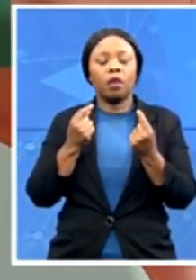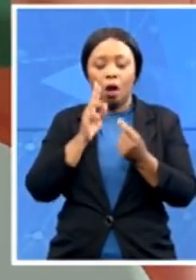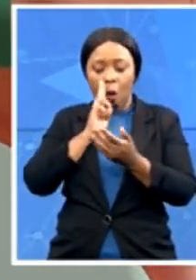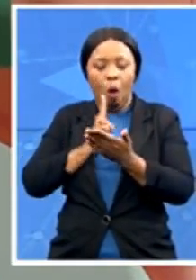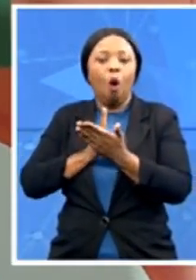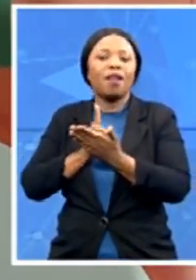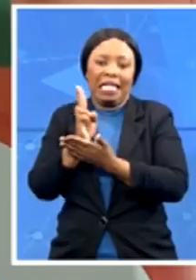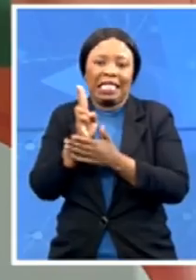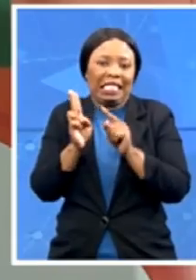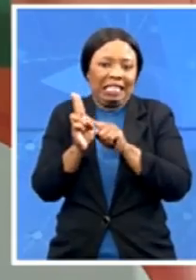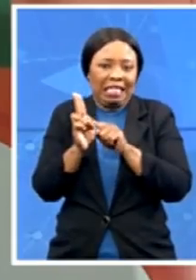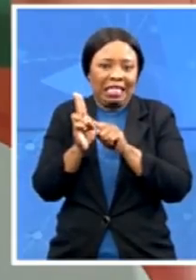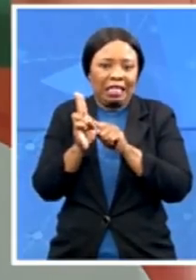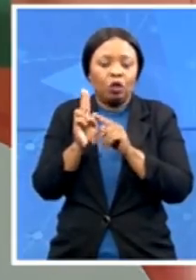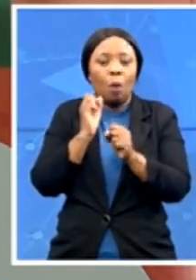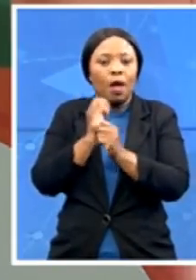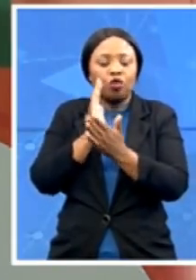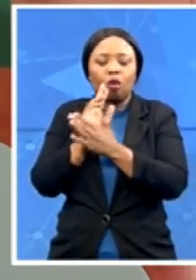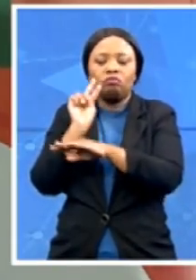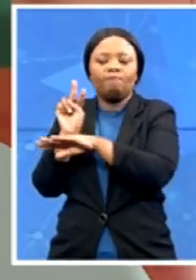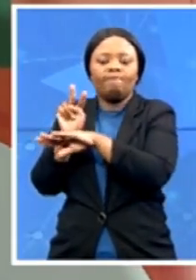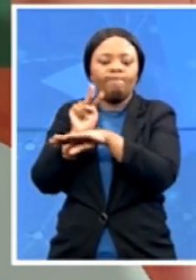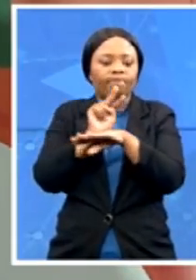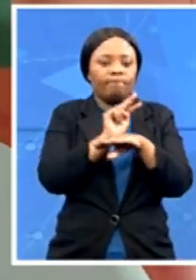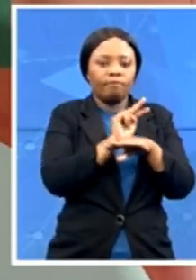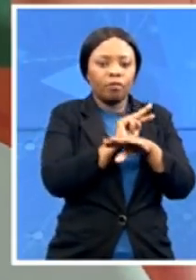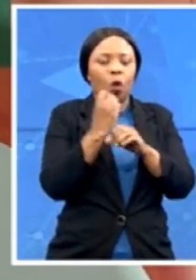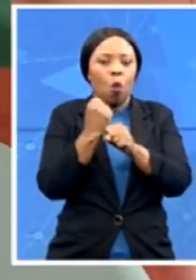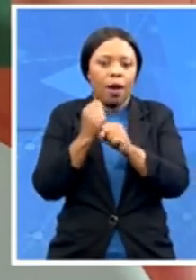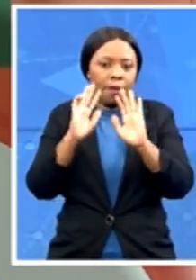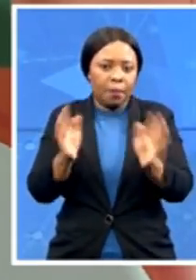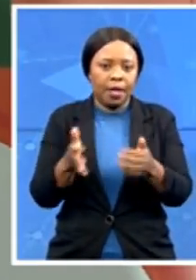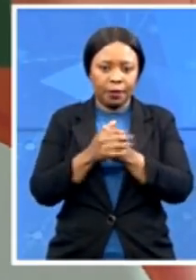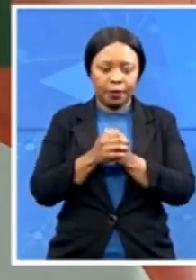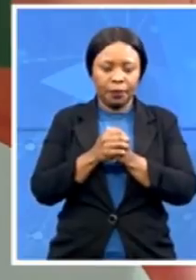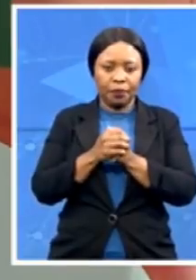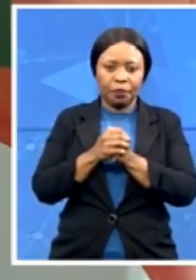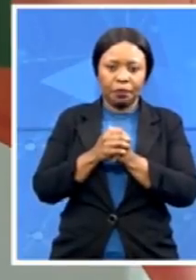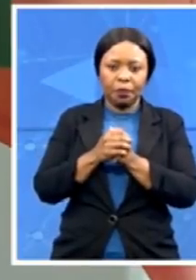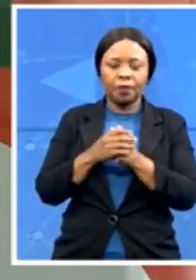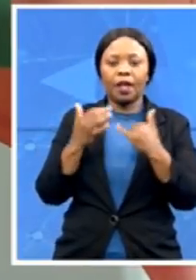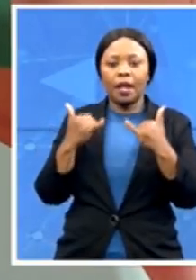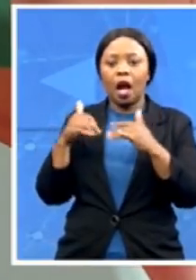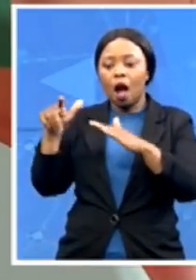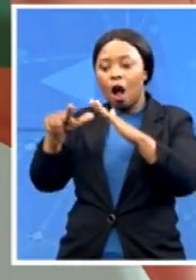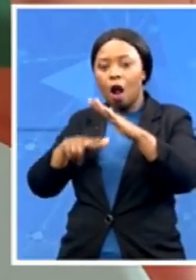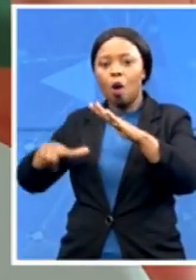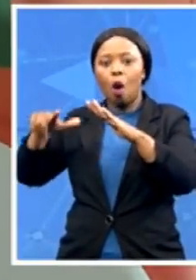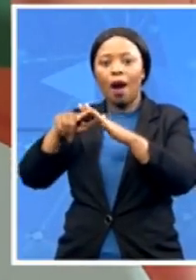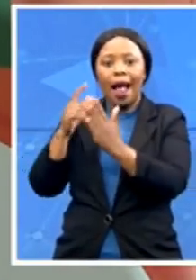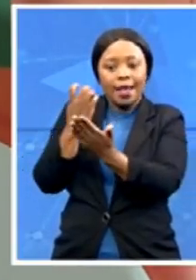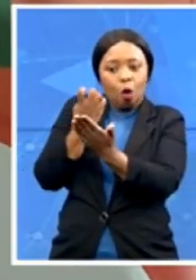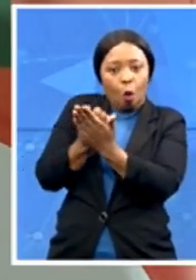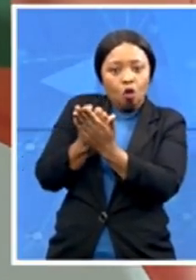oversight. Let's look now at local economies and job creation.